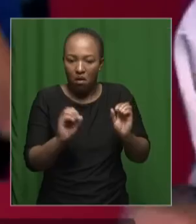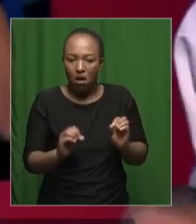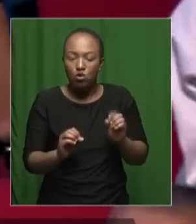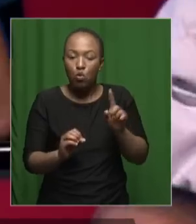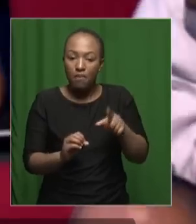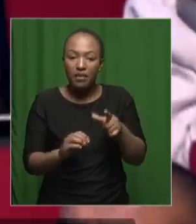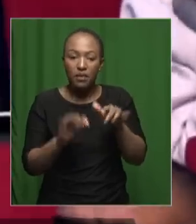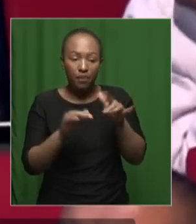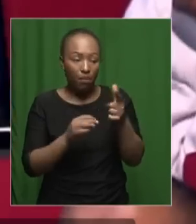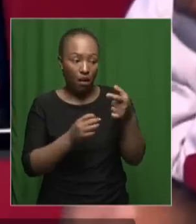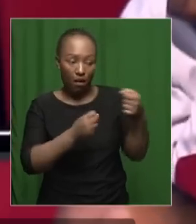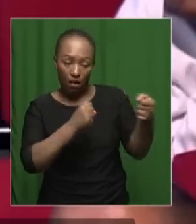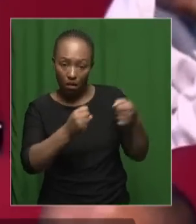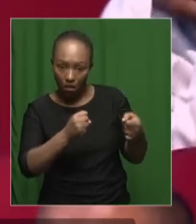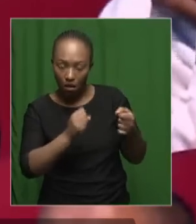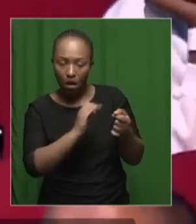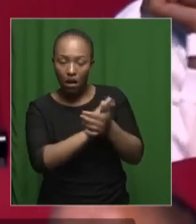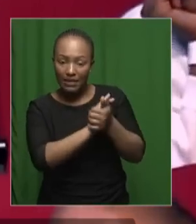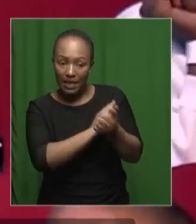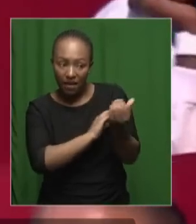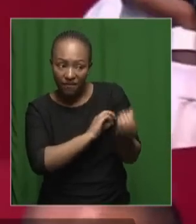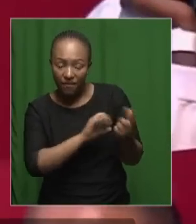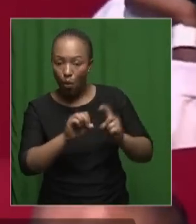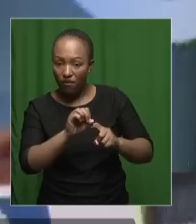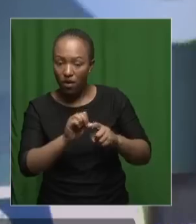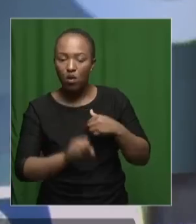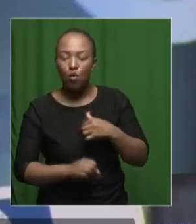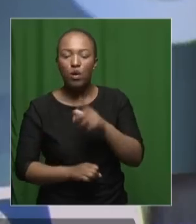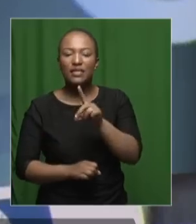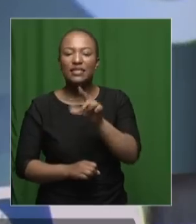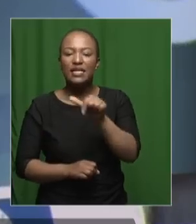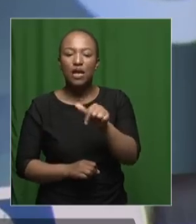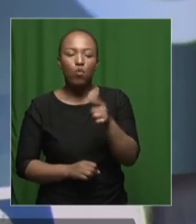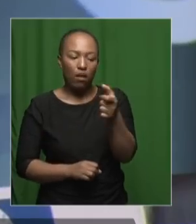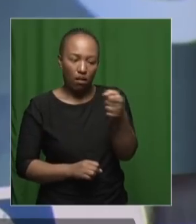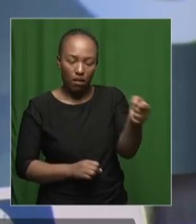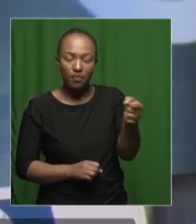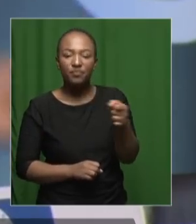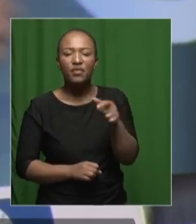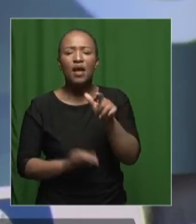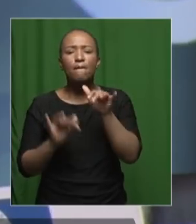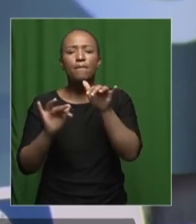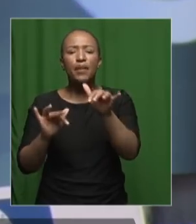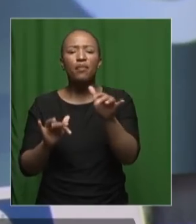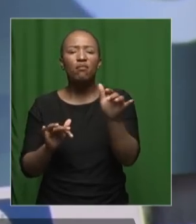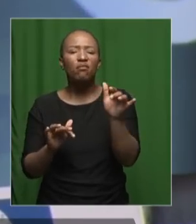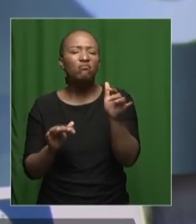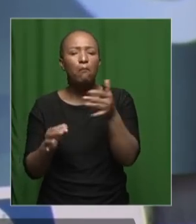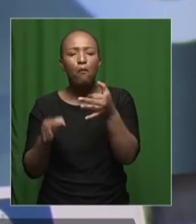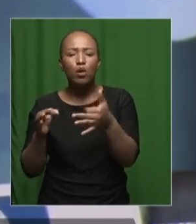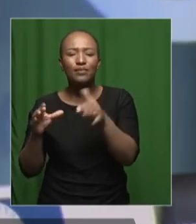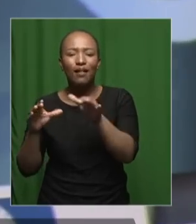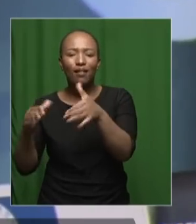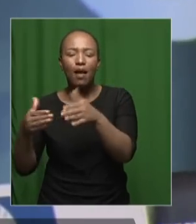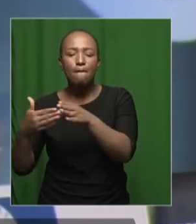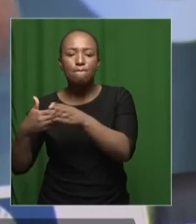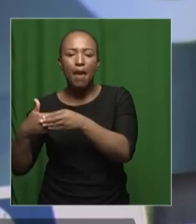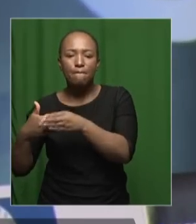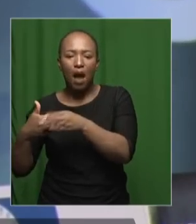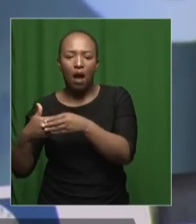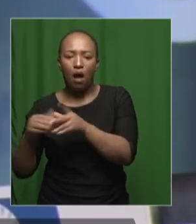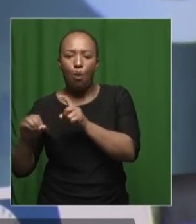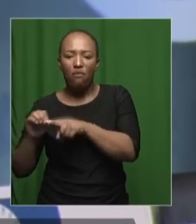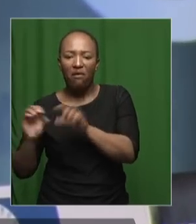they're doing. And so that is why the DA will do away with cadre deployment and get in people that actually know what they're doing. They